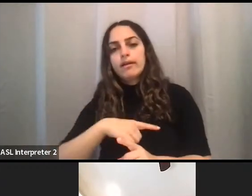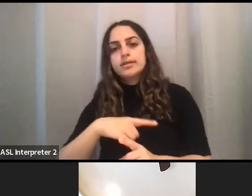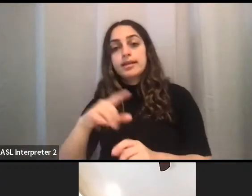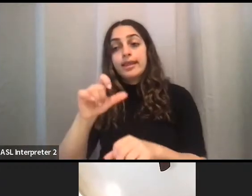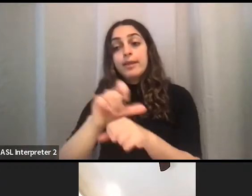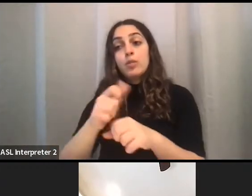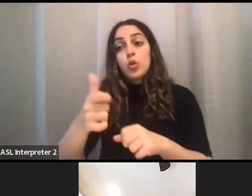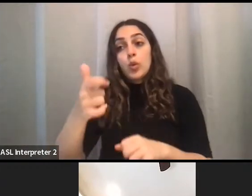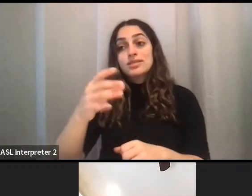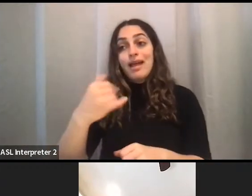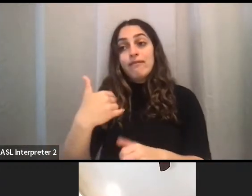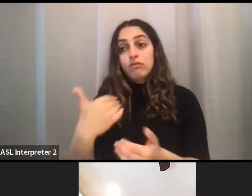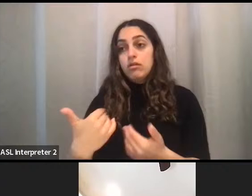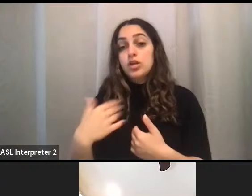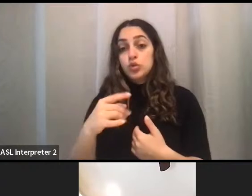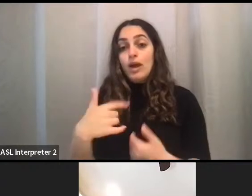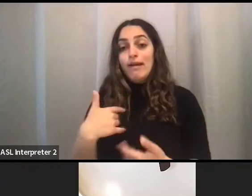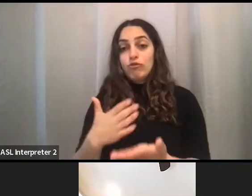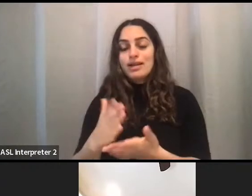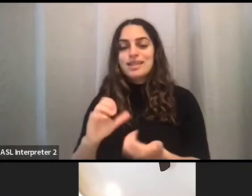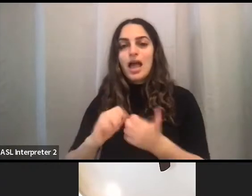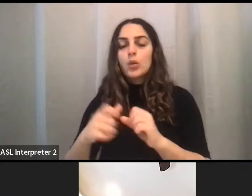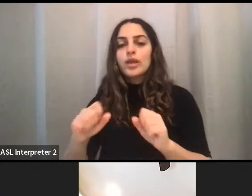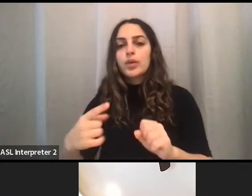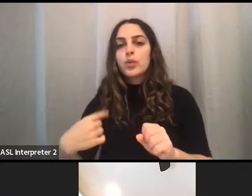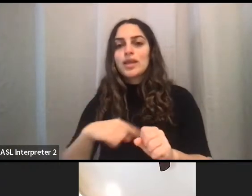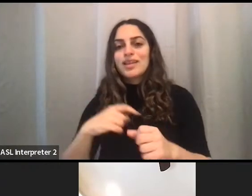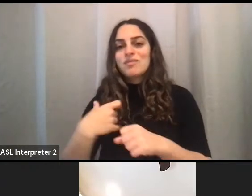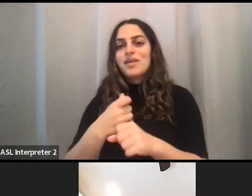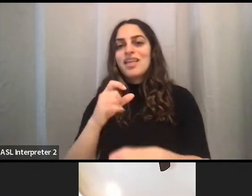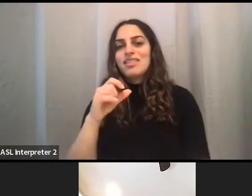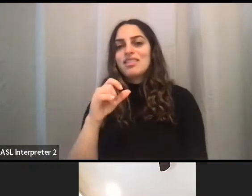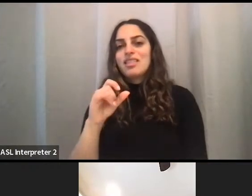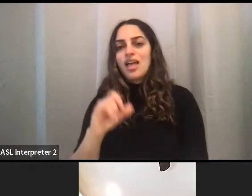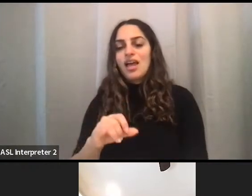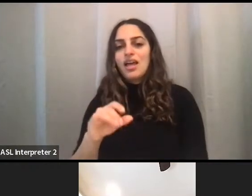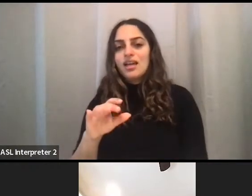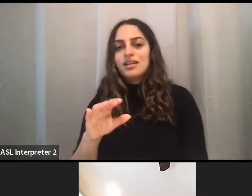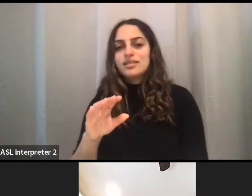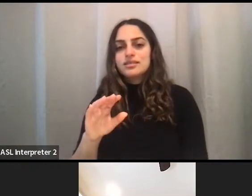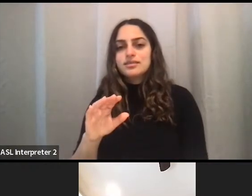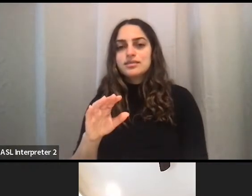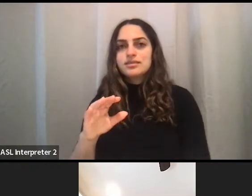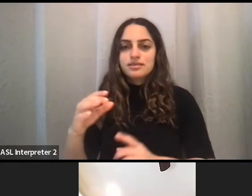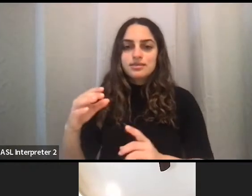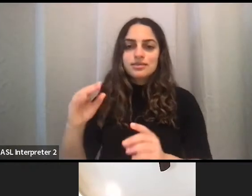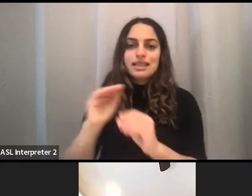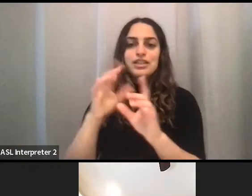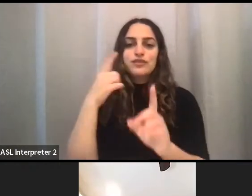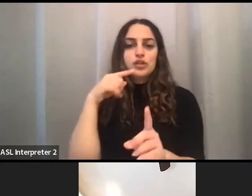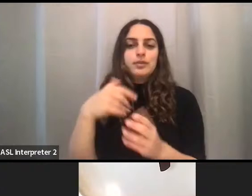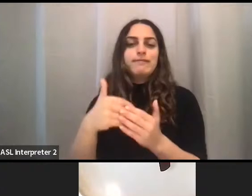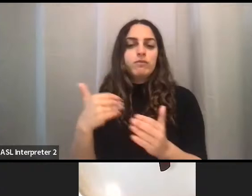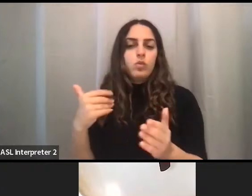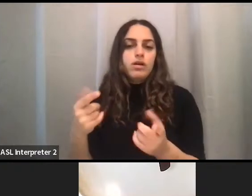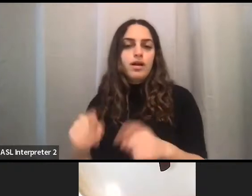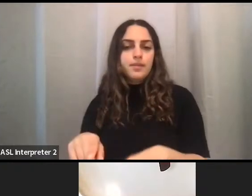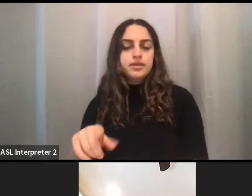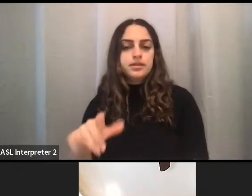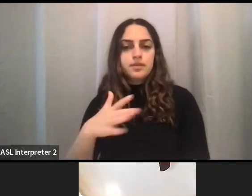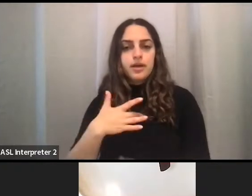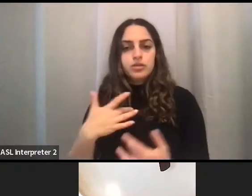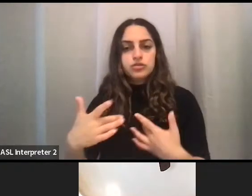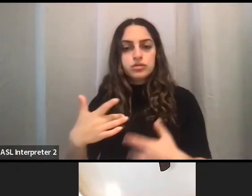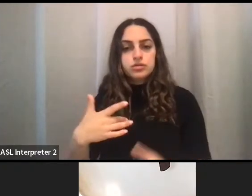you have these rights how could we have made you know how could we have gotten that to you and that's my concern get them a